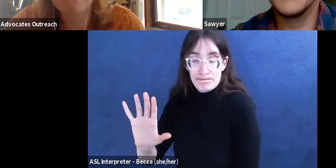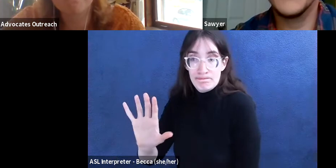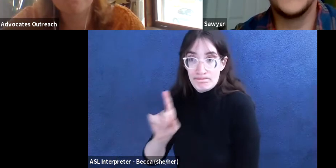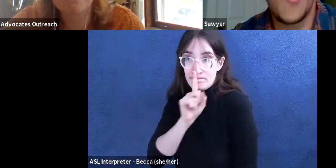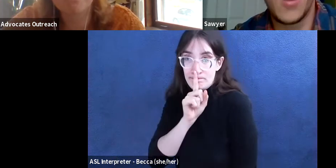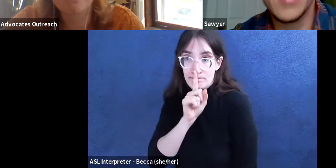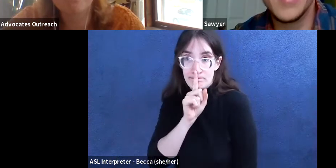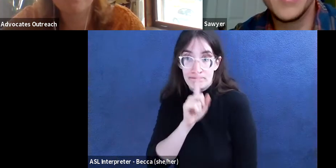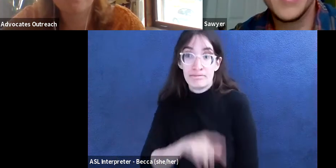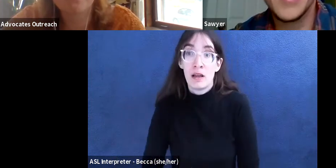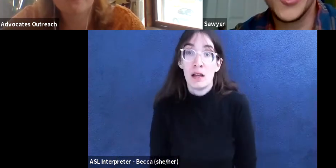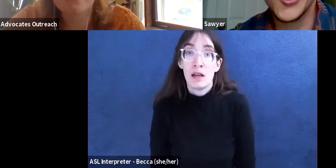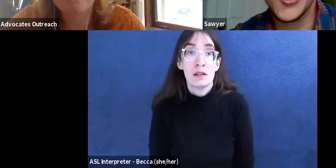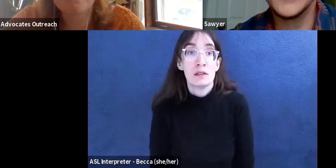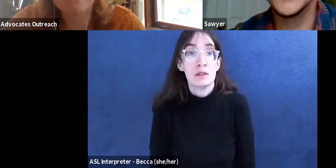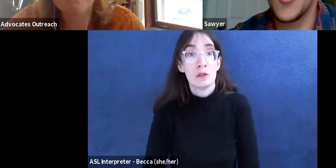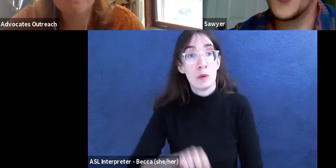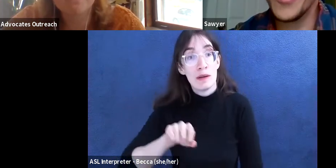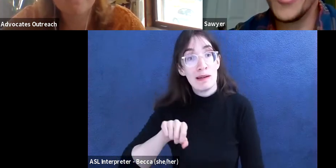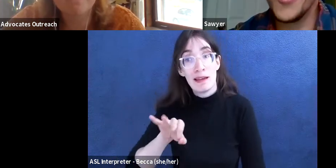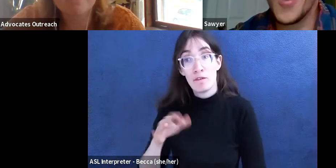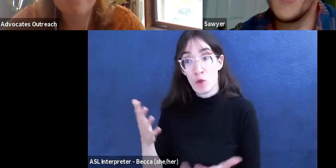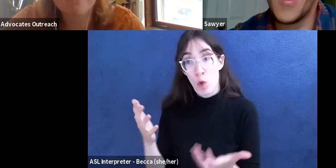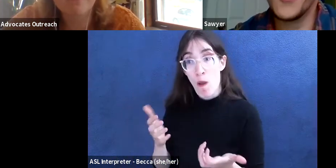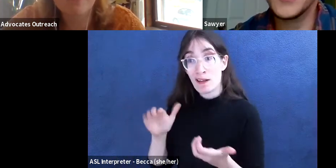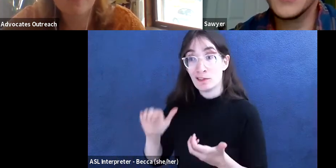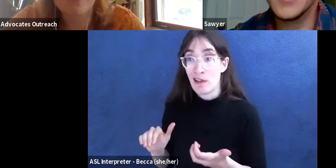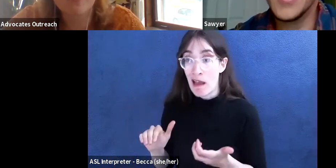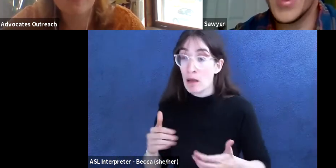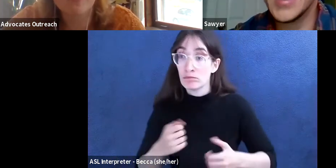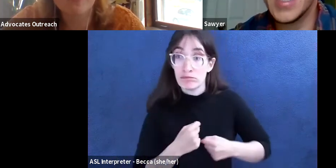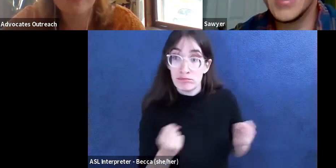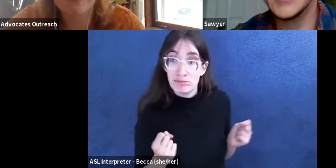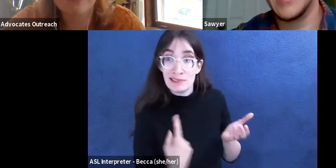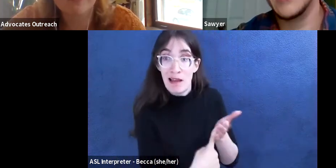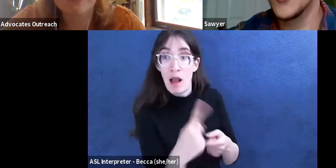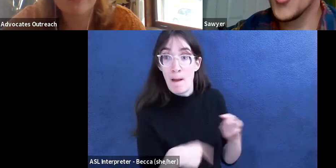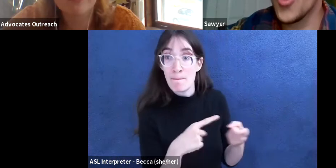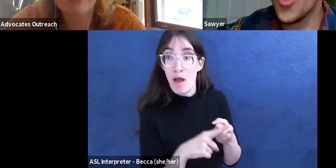you're reading, or, you know, something that you overheard someone else say.